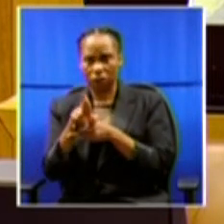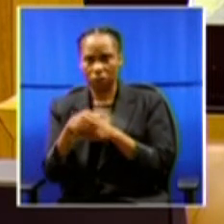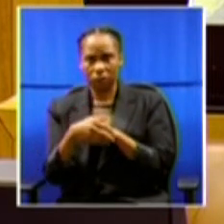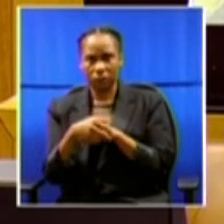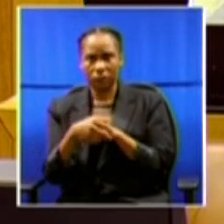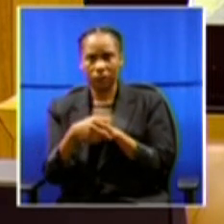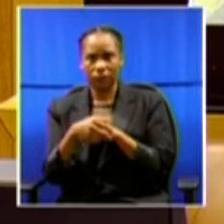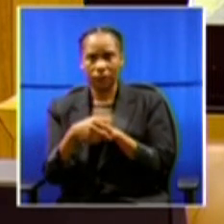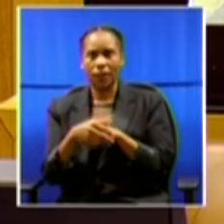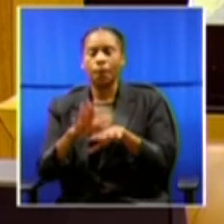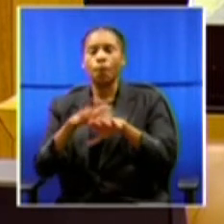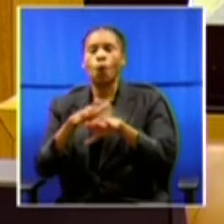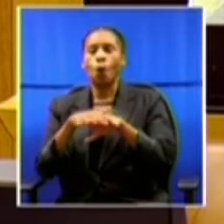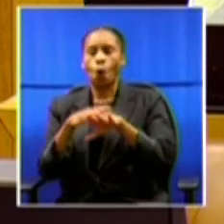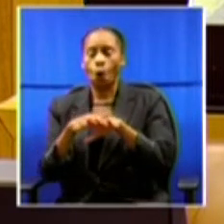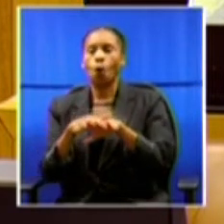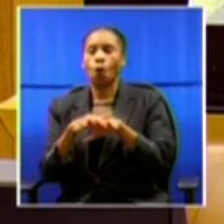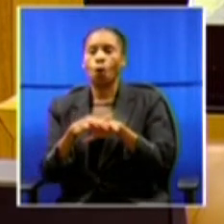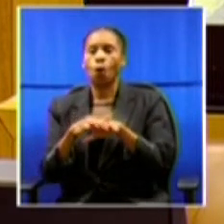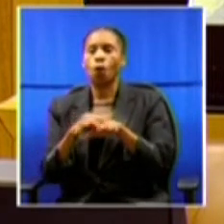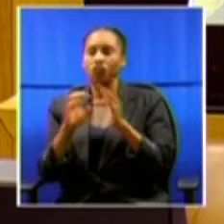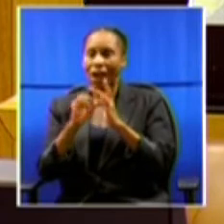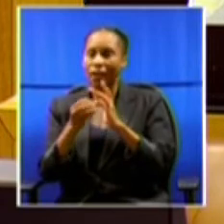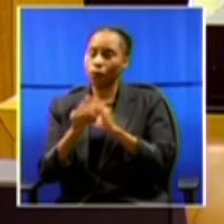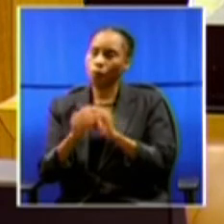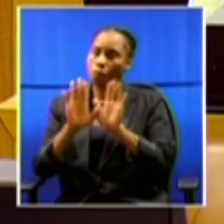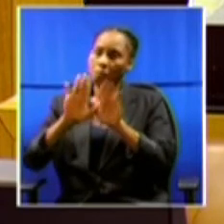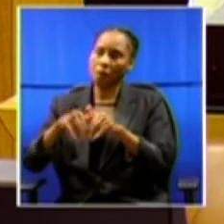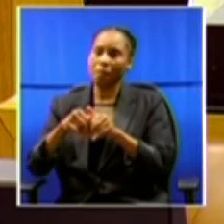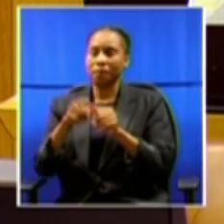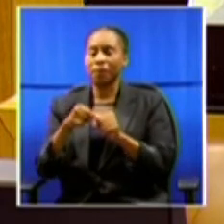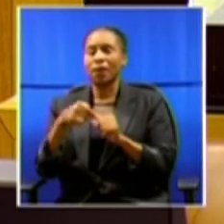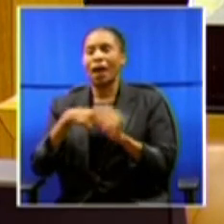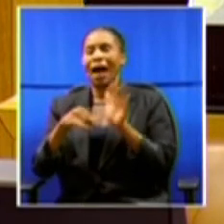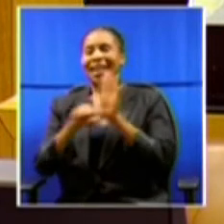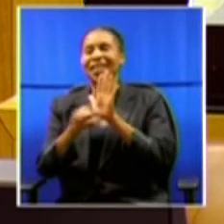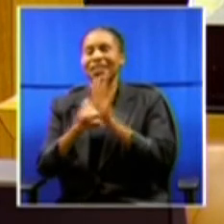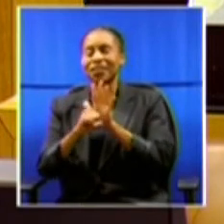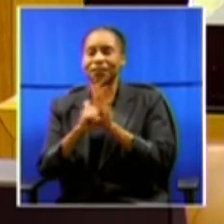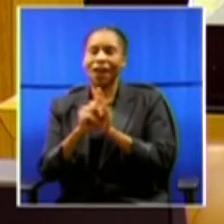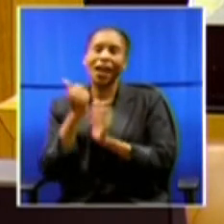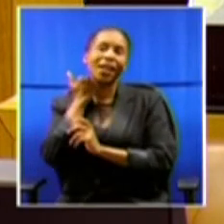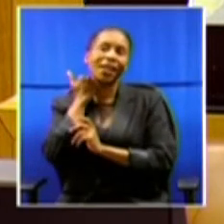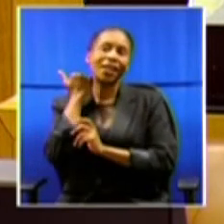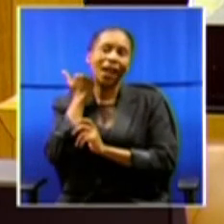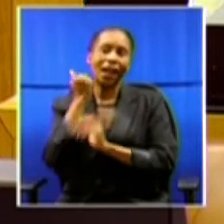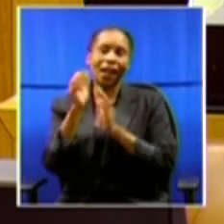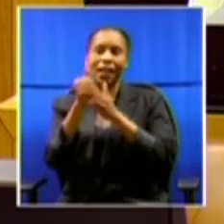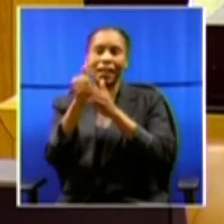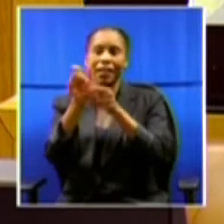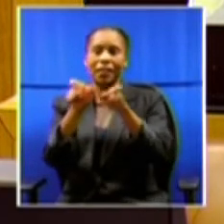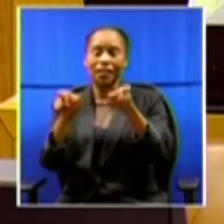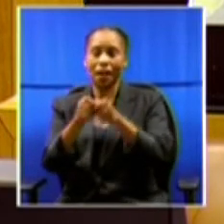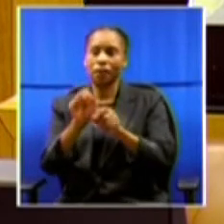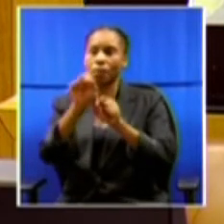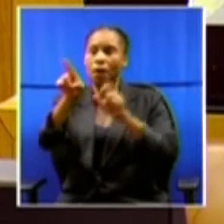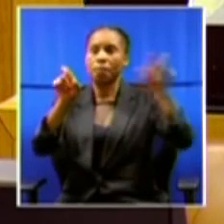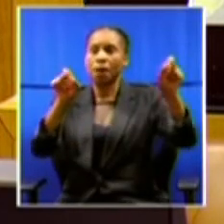in discouraging gang activities, identified gang leaders have been transferred to various correctional